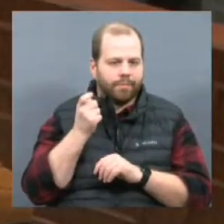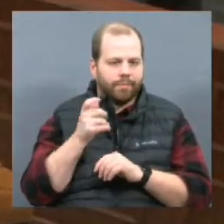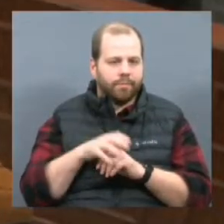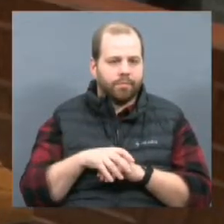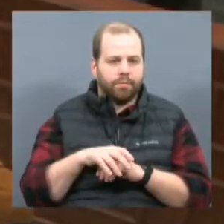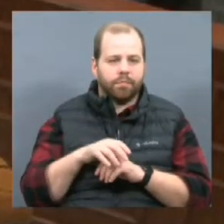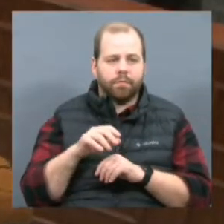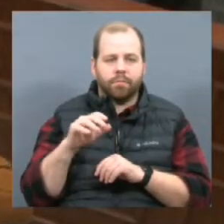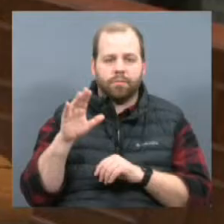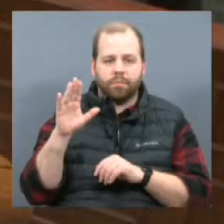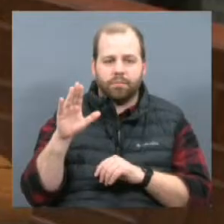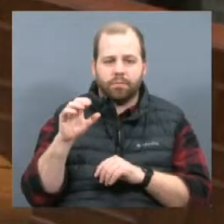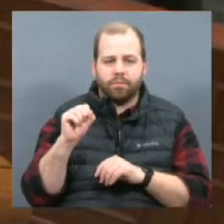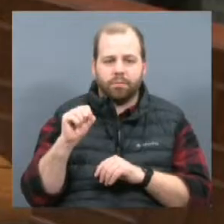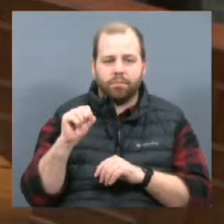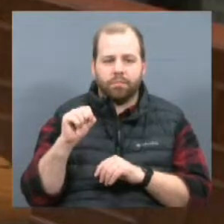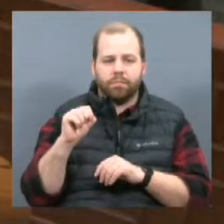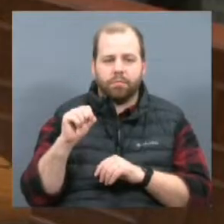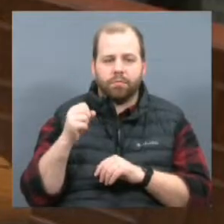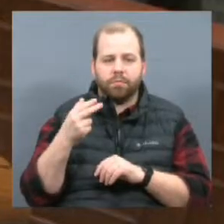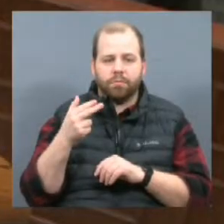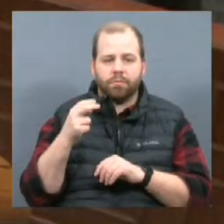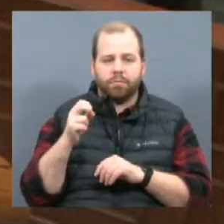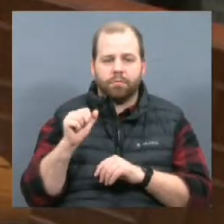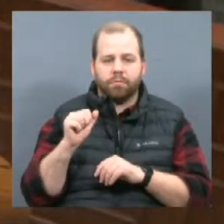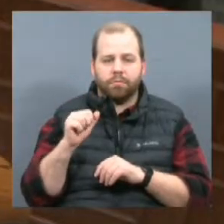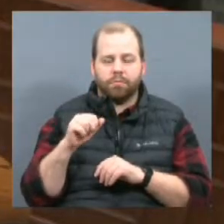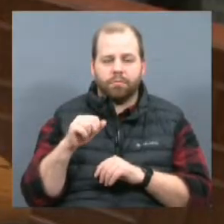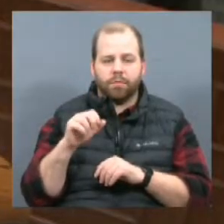Sean, you had a comment on this?